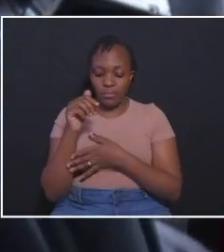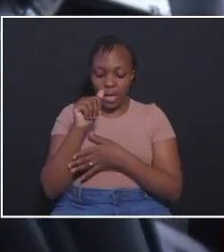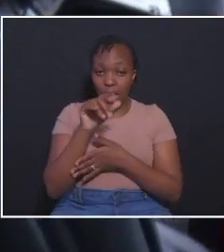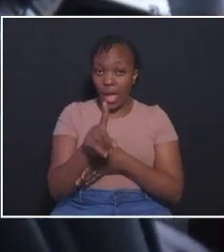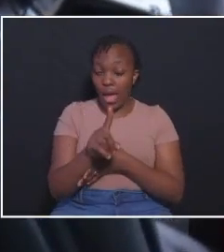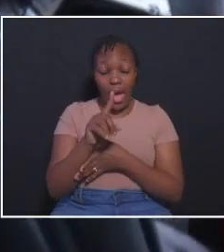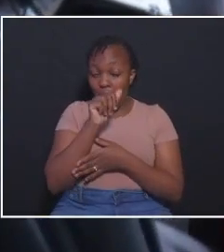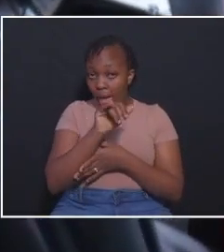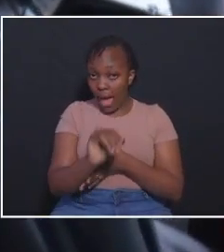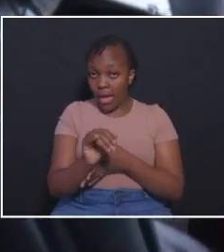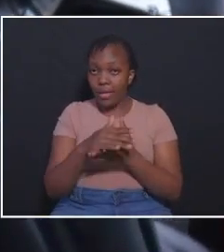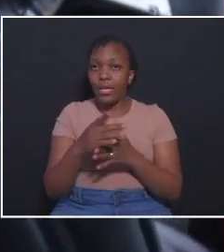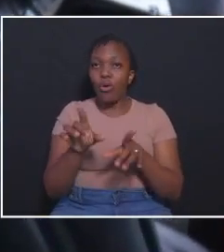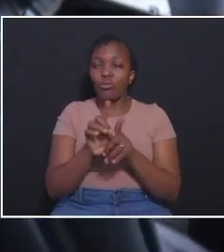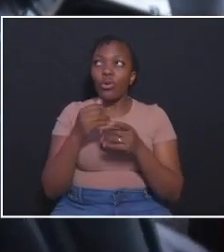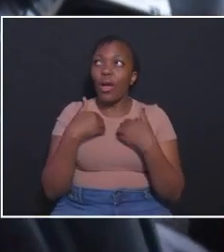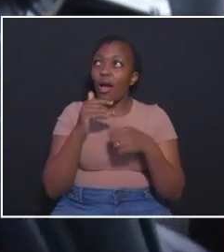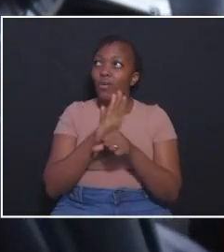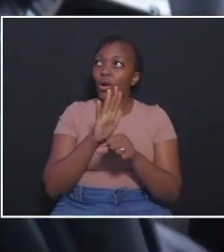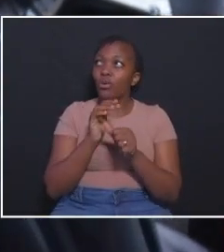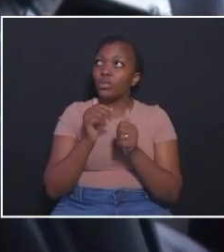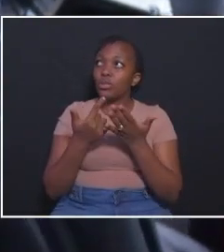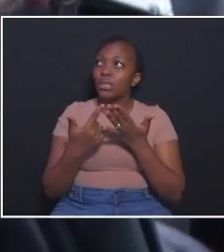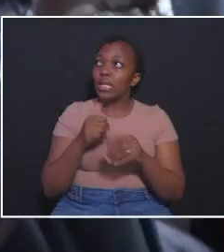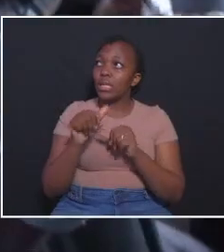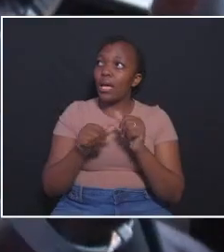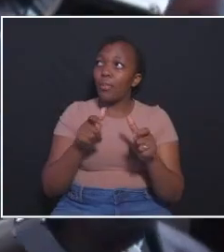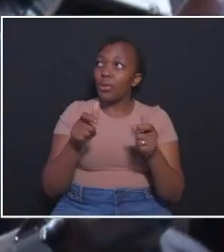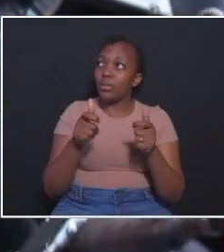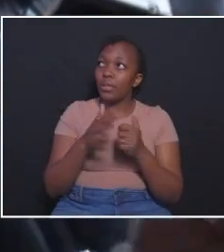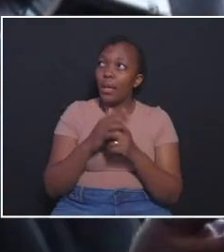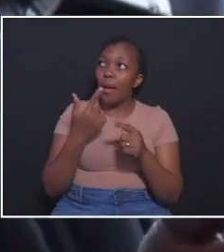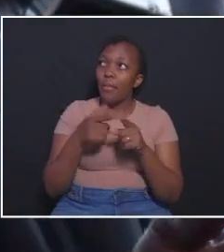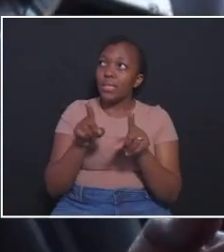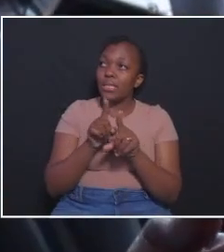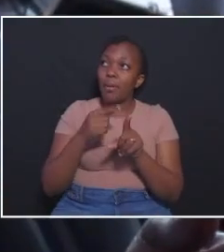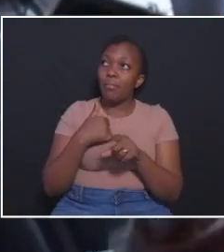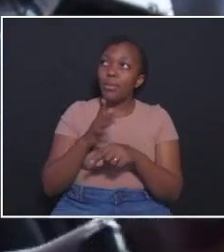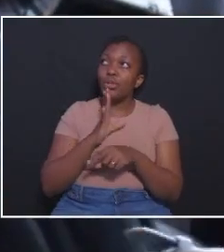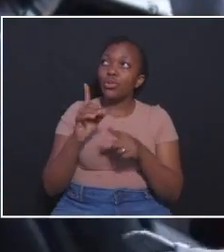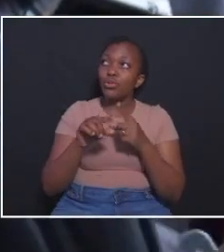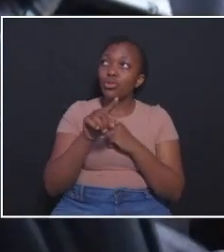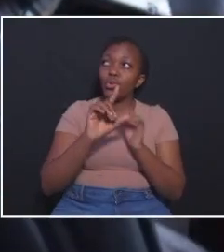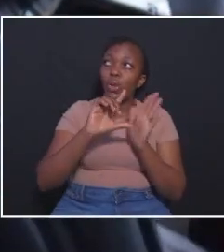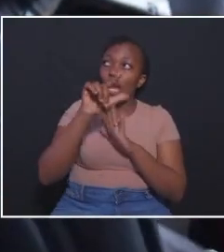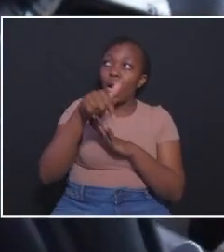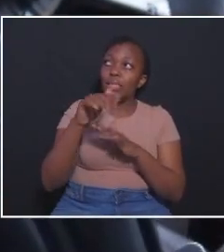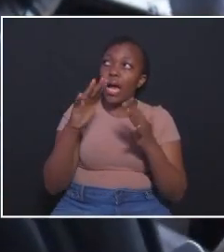here. 2, I will talk to you later about how to remove